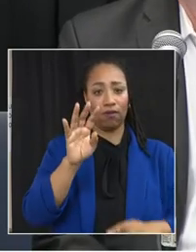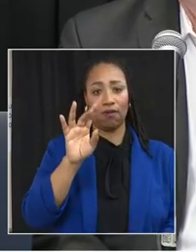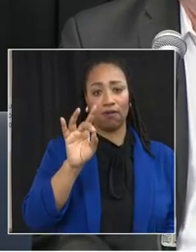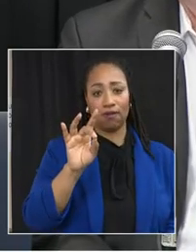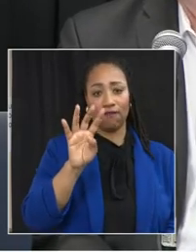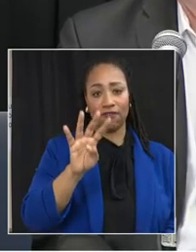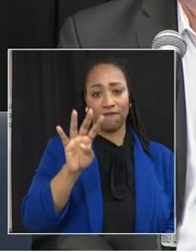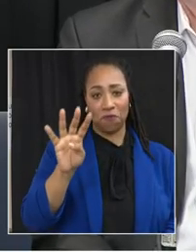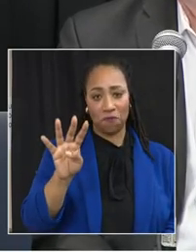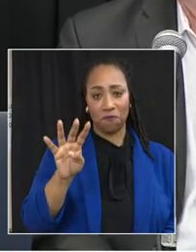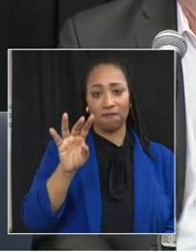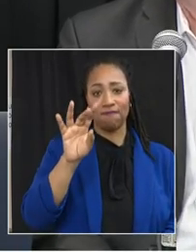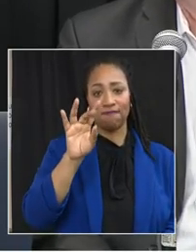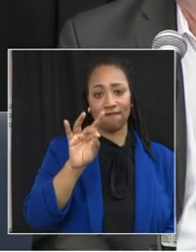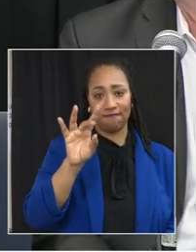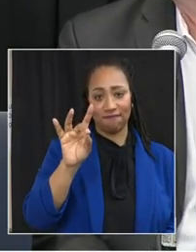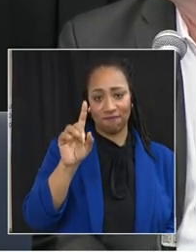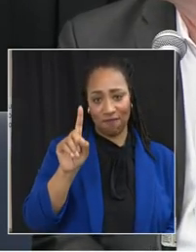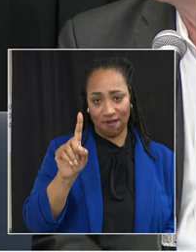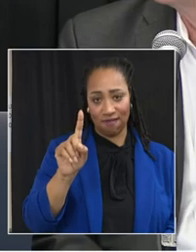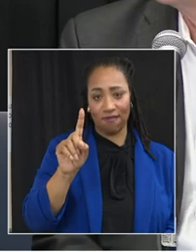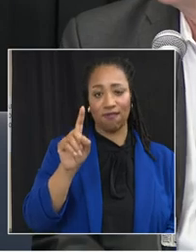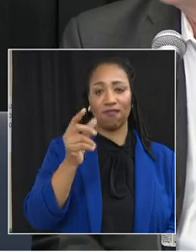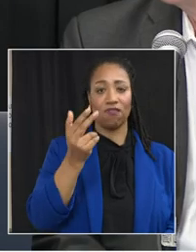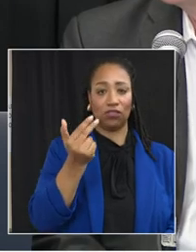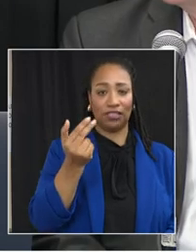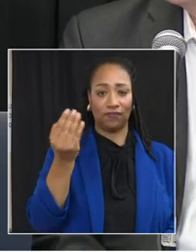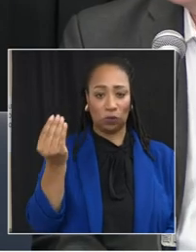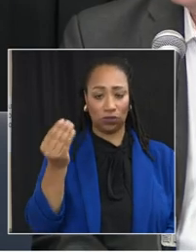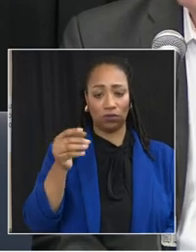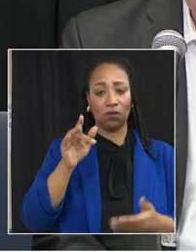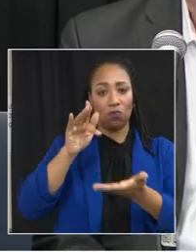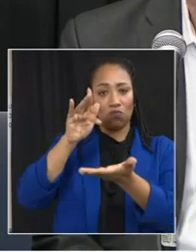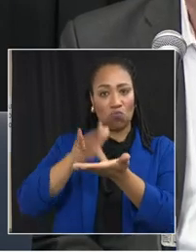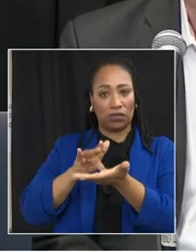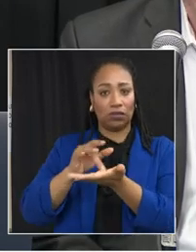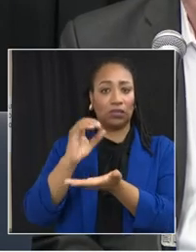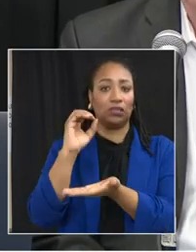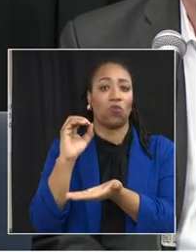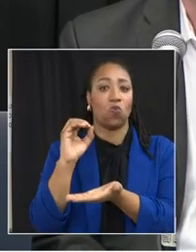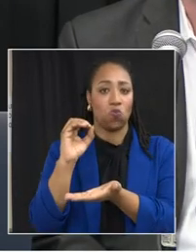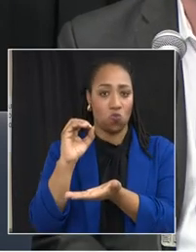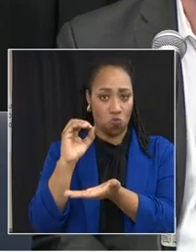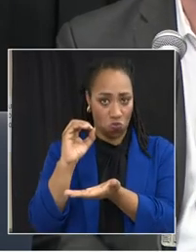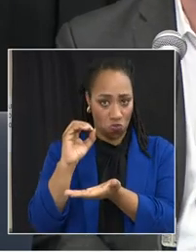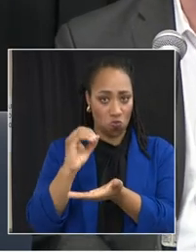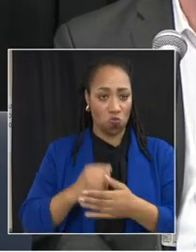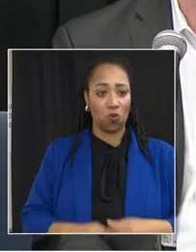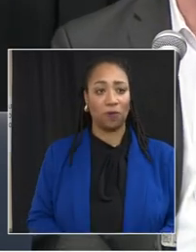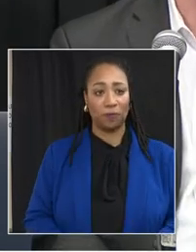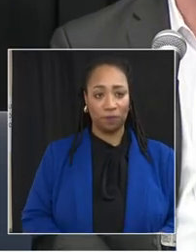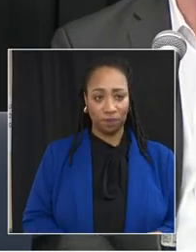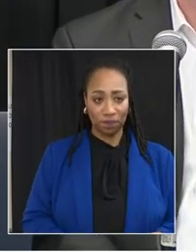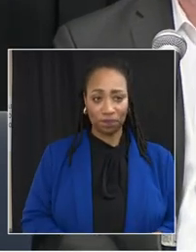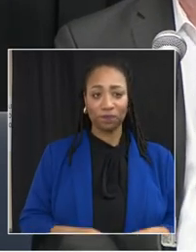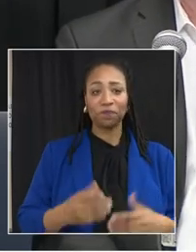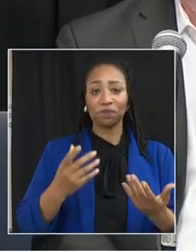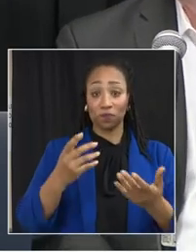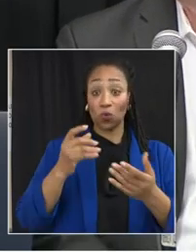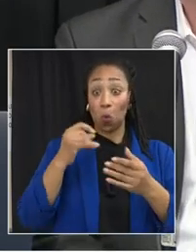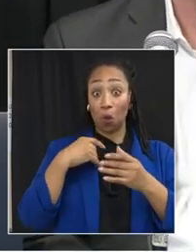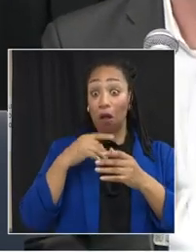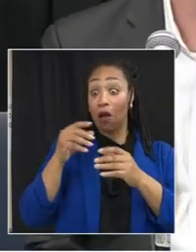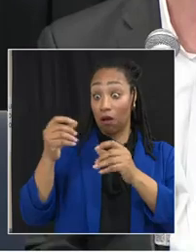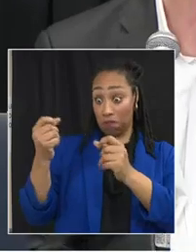844-881-1314 and press 0 and you'll be added to the queue. We look forward to this great conversation, and so without further ado, I'll introduce Mayor